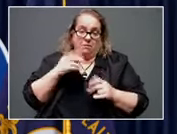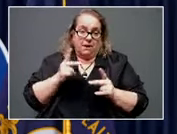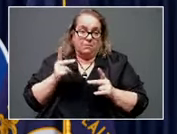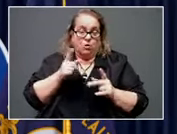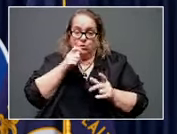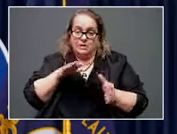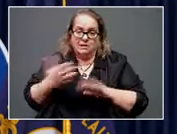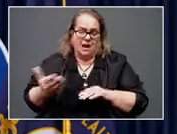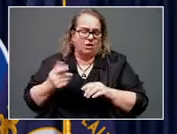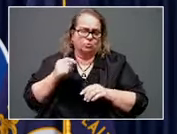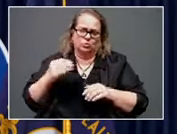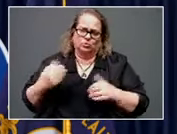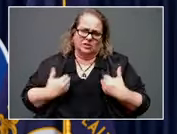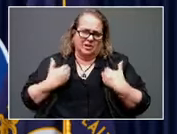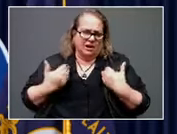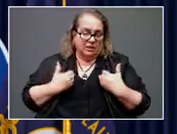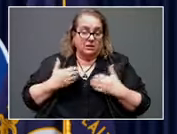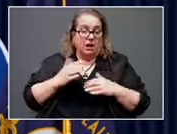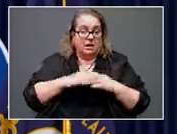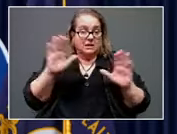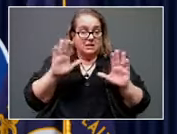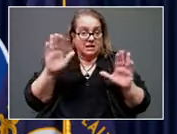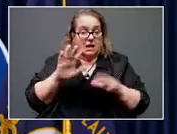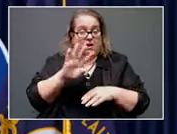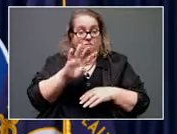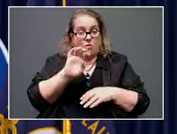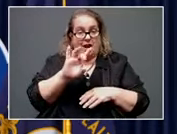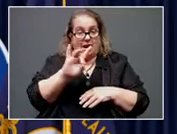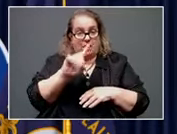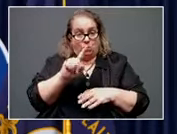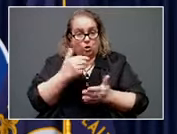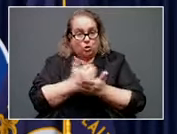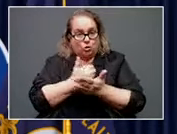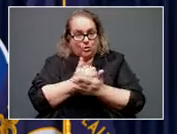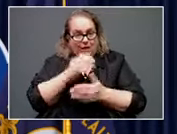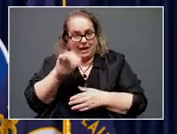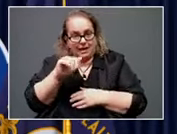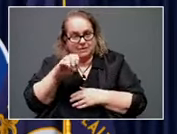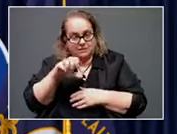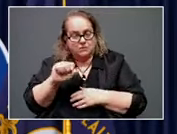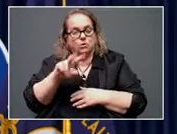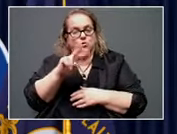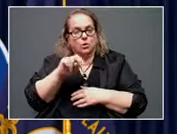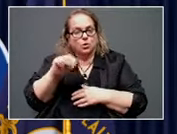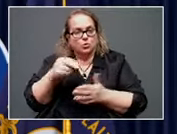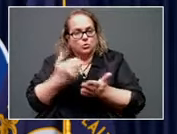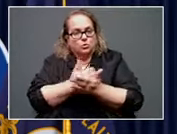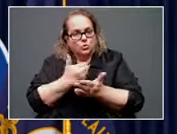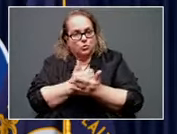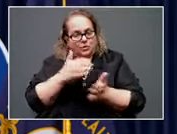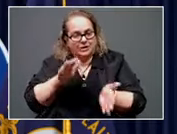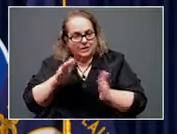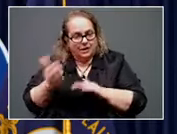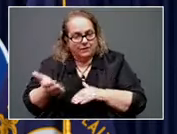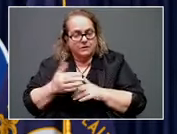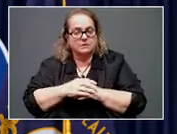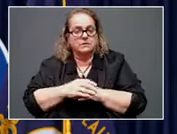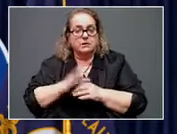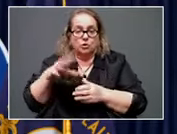Sunday, 481 new cases, 22 new deaths. They include